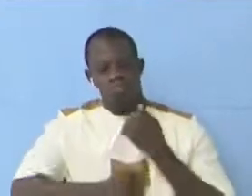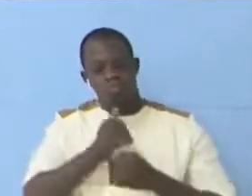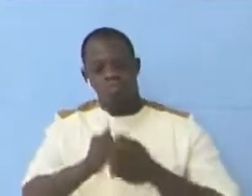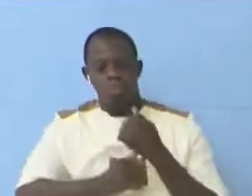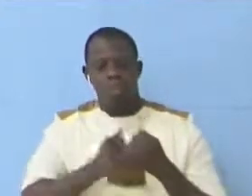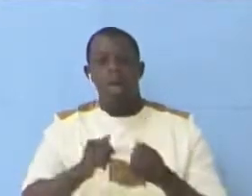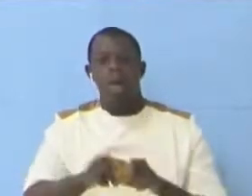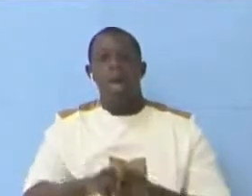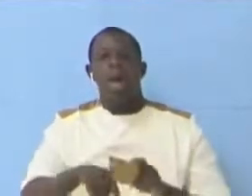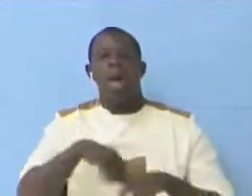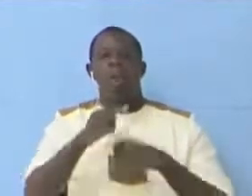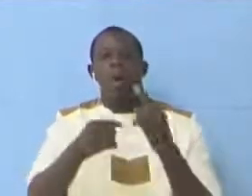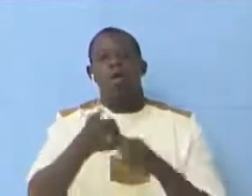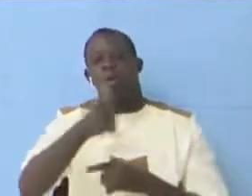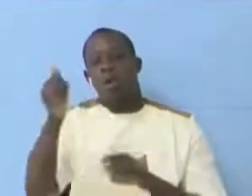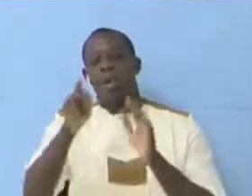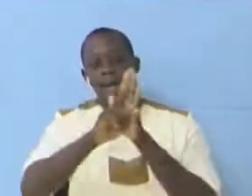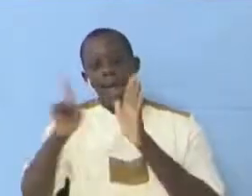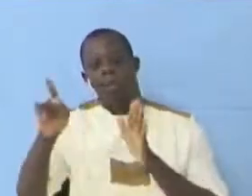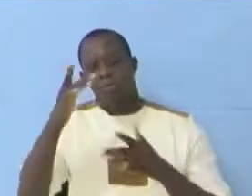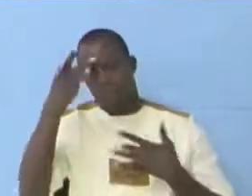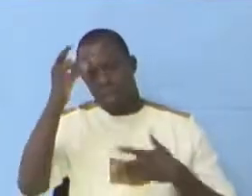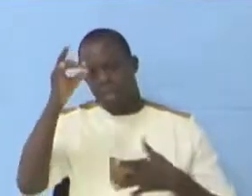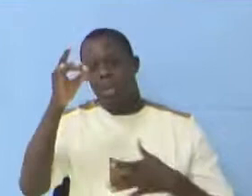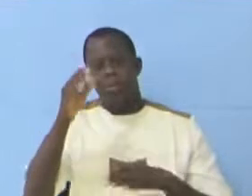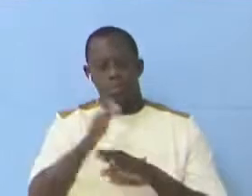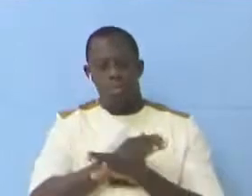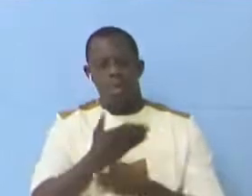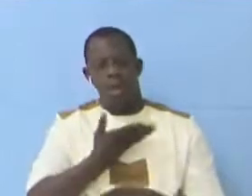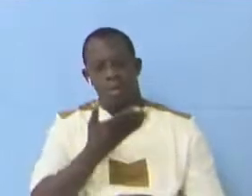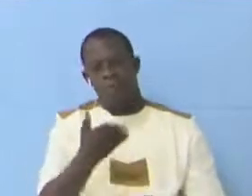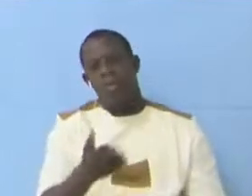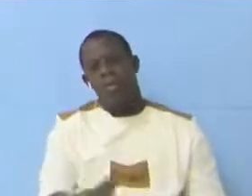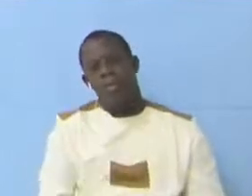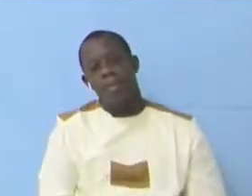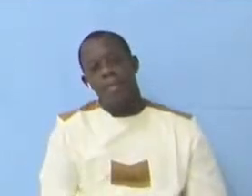disc at the time. dafa amoon naa gàllankoor daal.